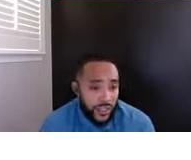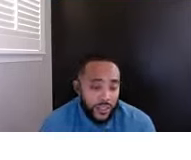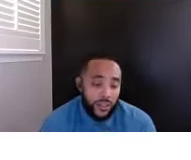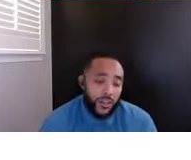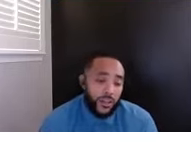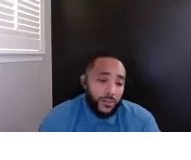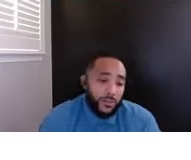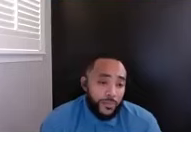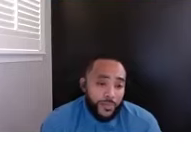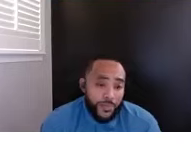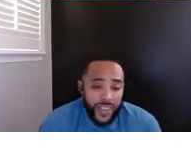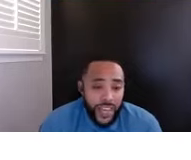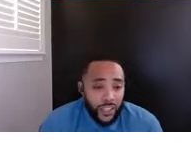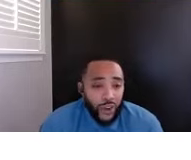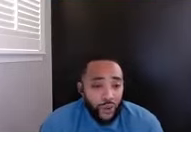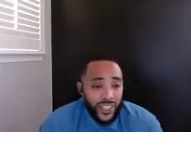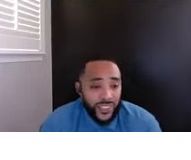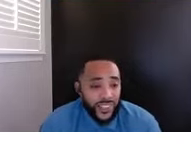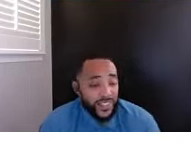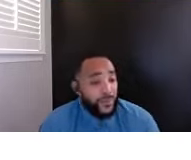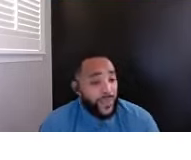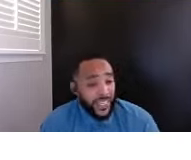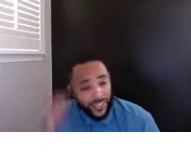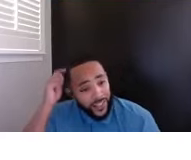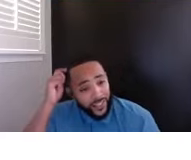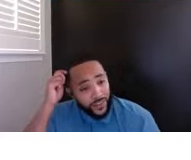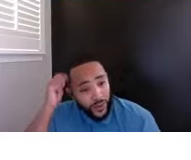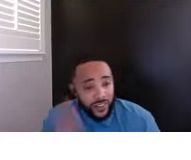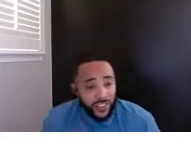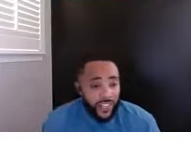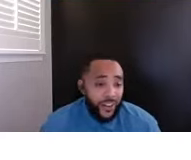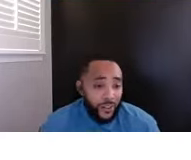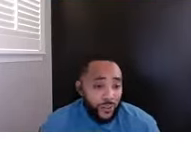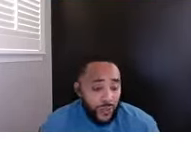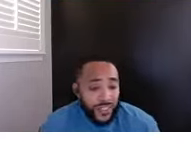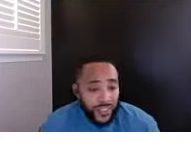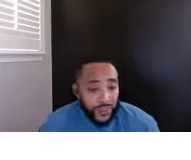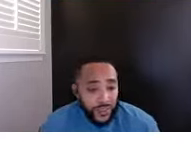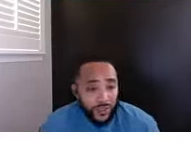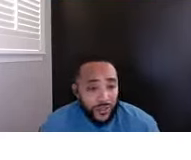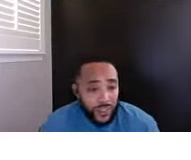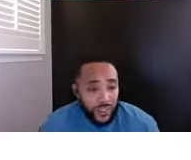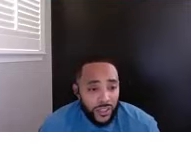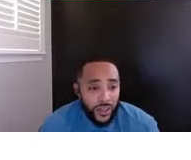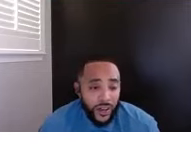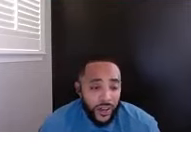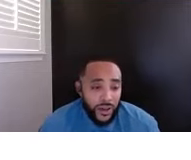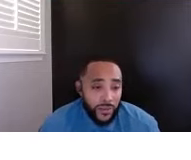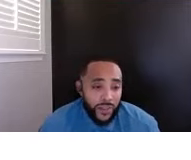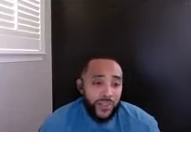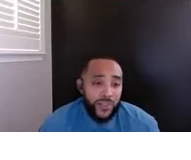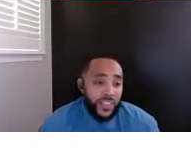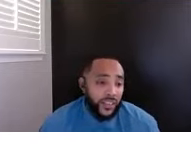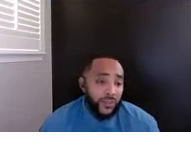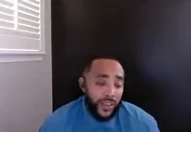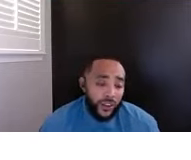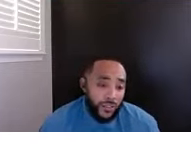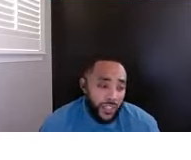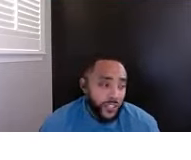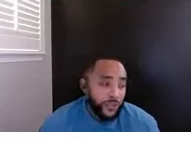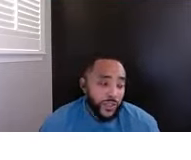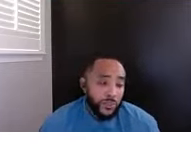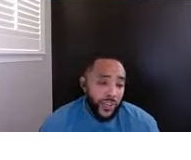risk, that low risk doesn't mean anything if you have a child who's really sick with COVID. And we've seen it